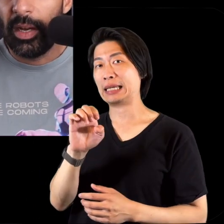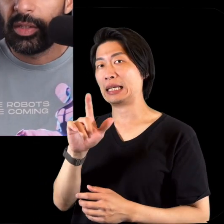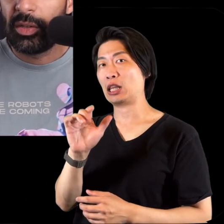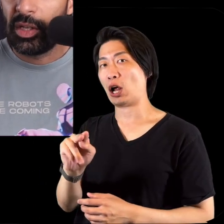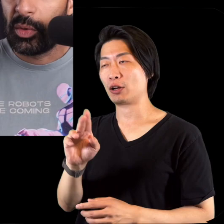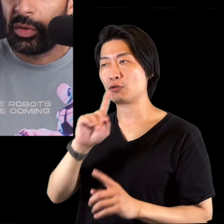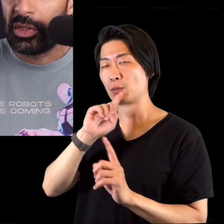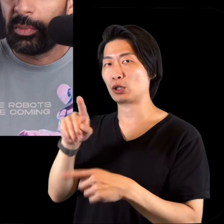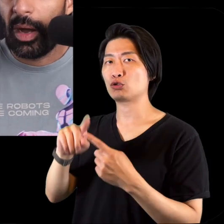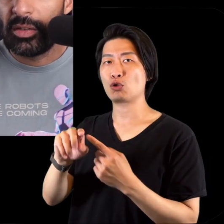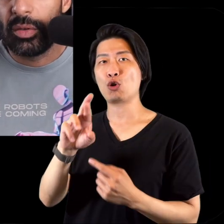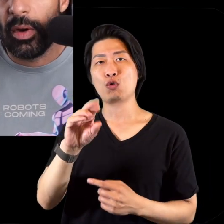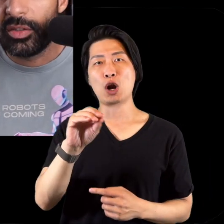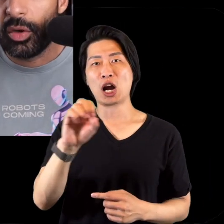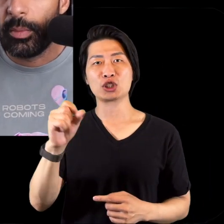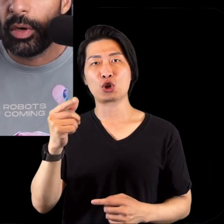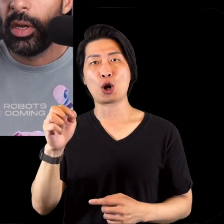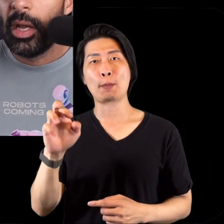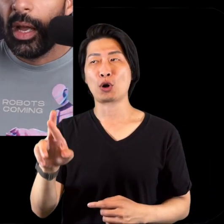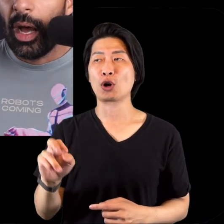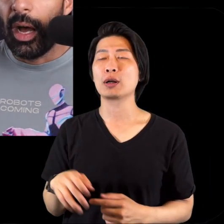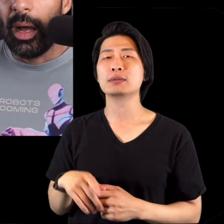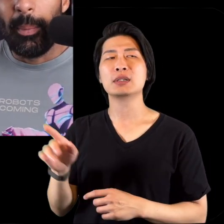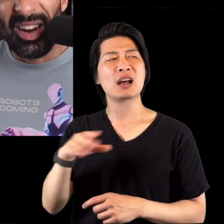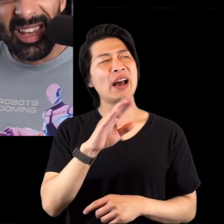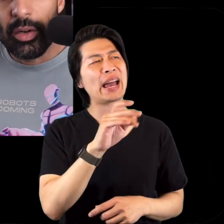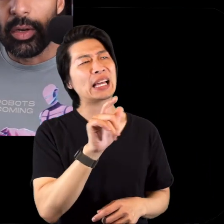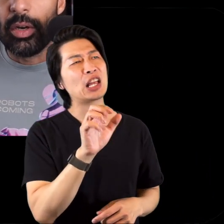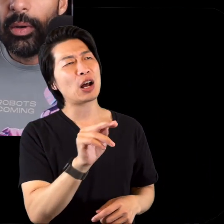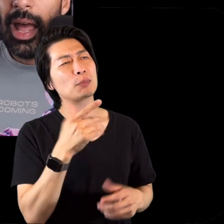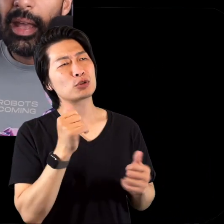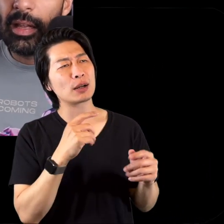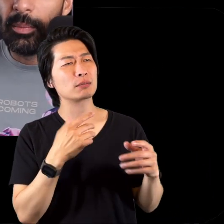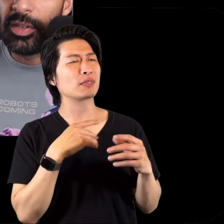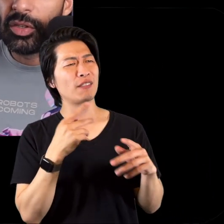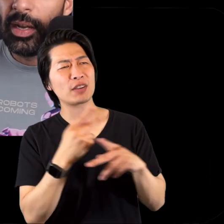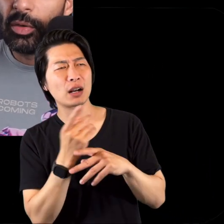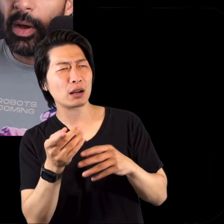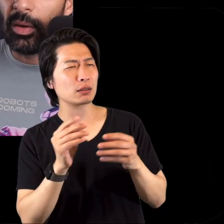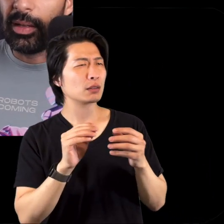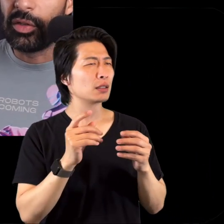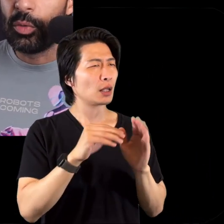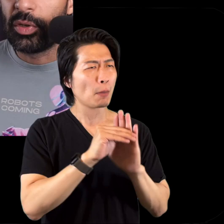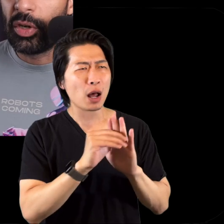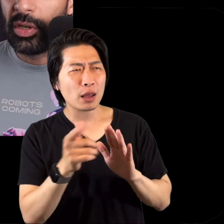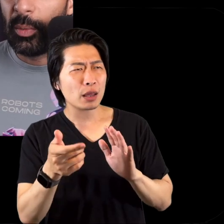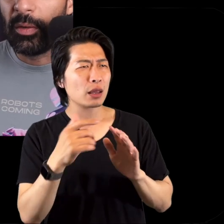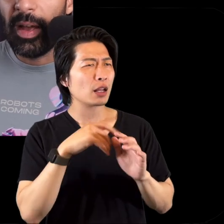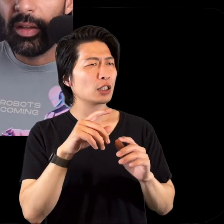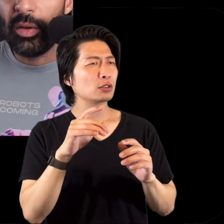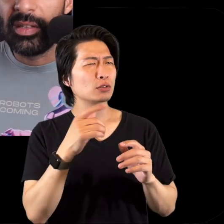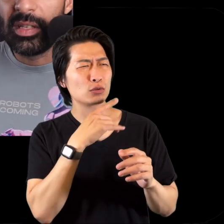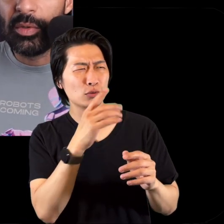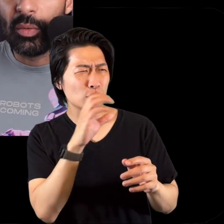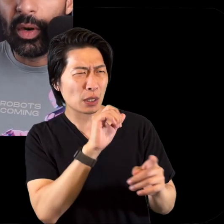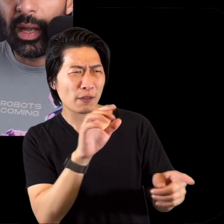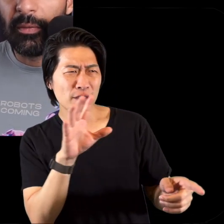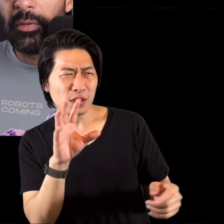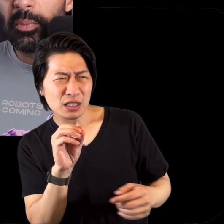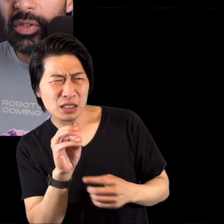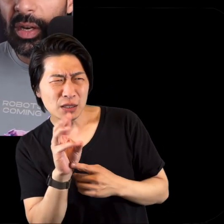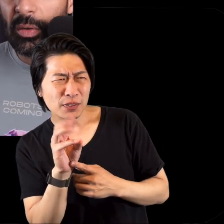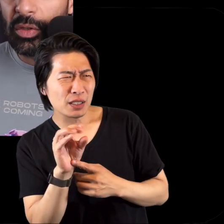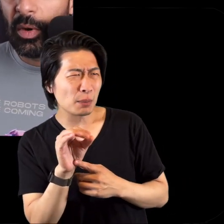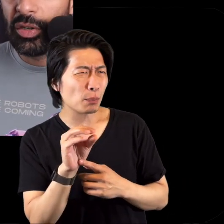Elon Musk. So this was in response to Ross Gerber about a year ago. Hey, Elon Musk, trying to model out the supercharger network value. It seems you work